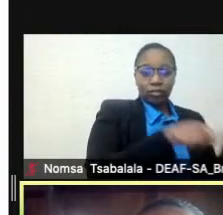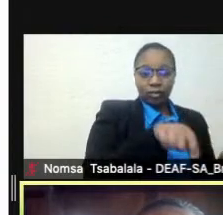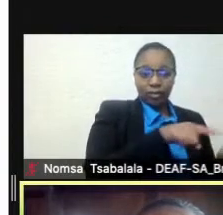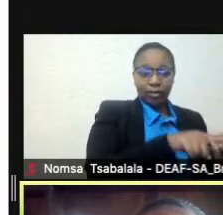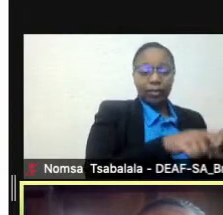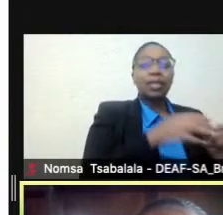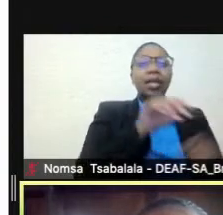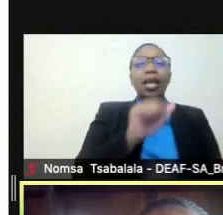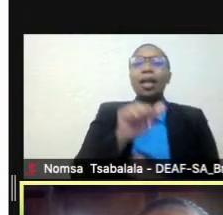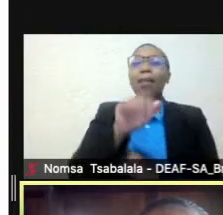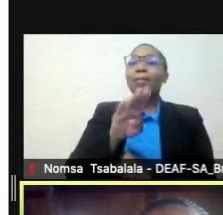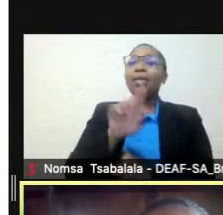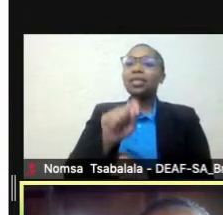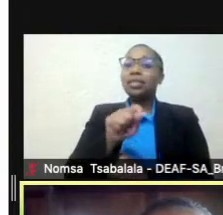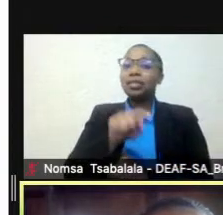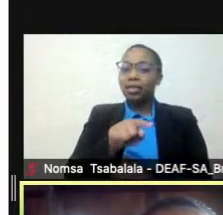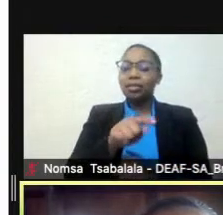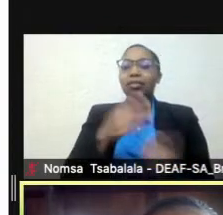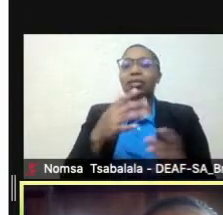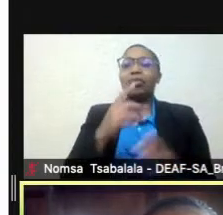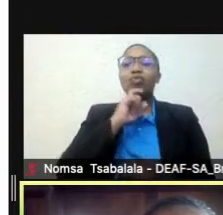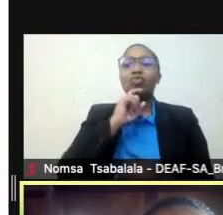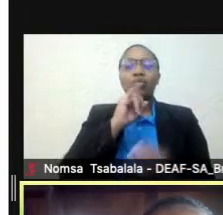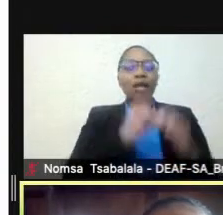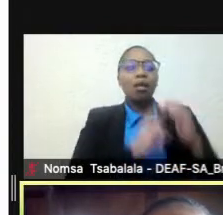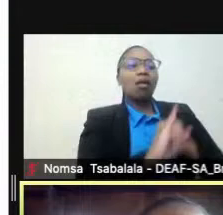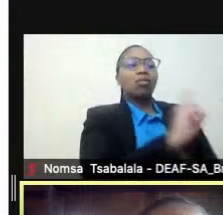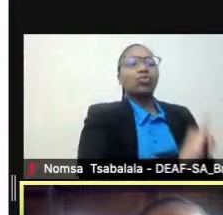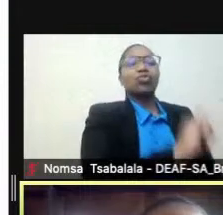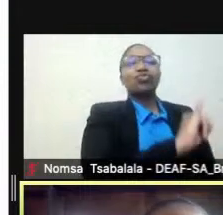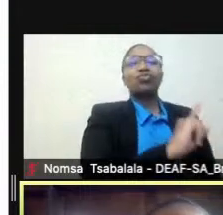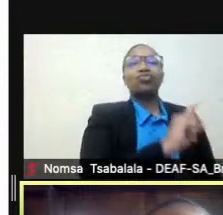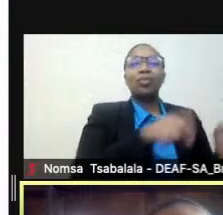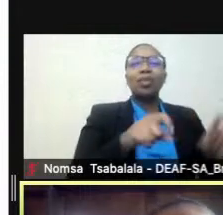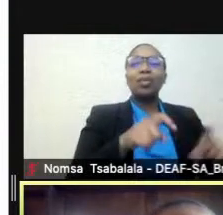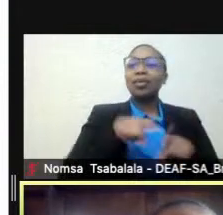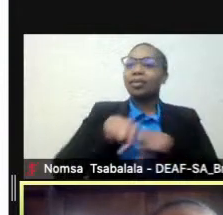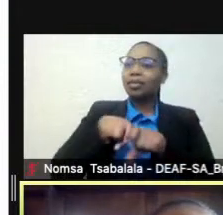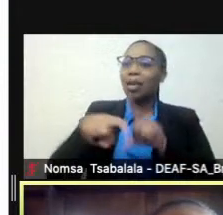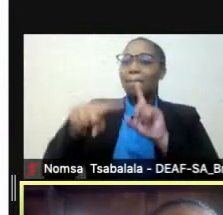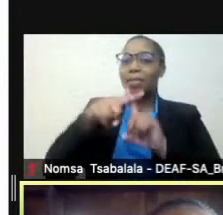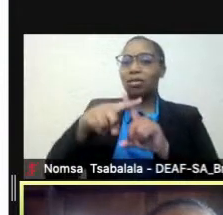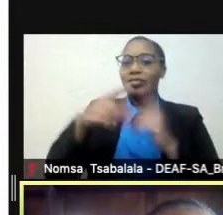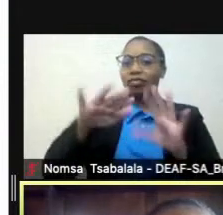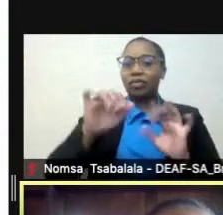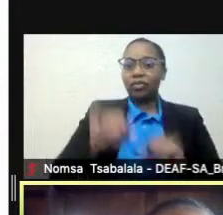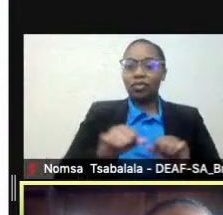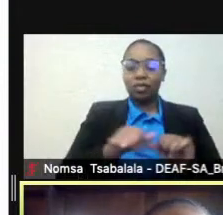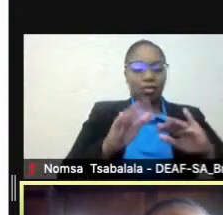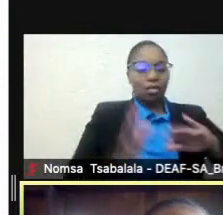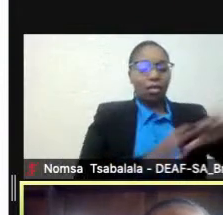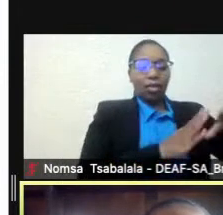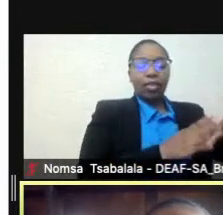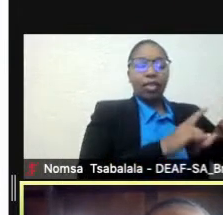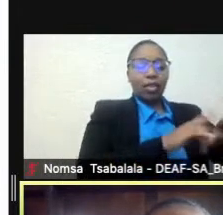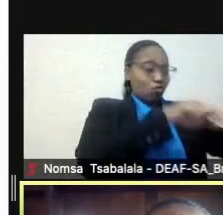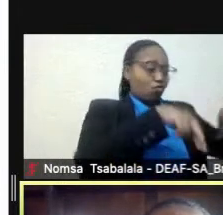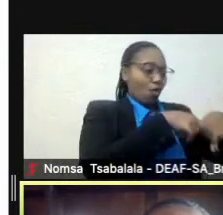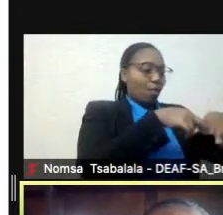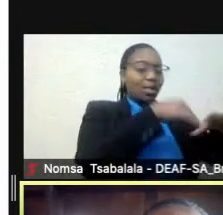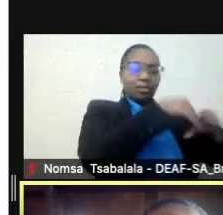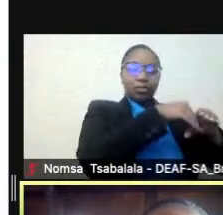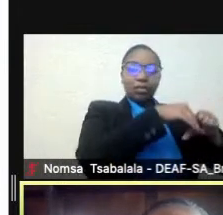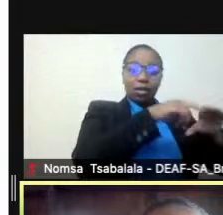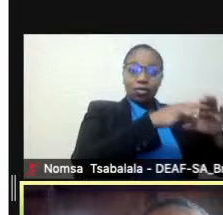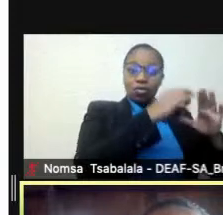also being used as quarantine and isolation sites, particularly Anglo Gold Ashanti for the West Rand, Bronchospruit and